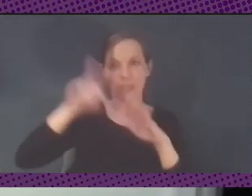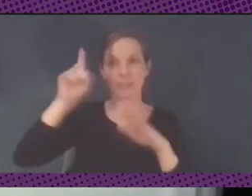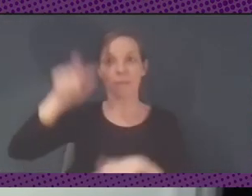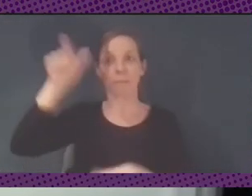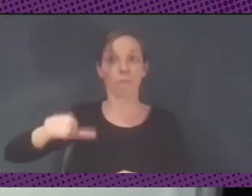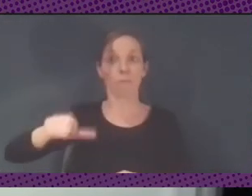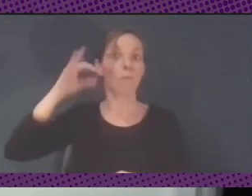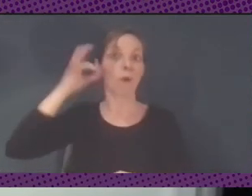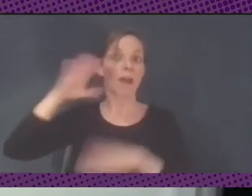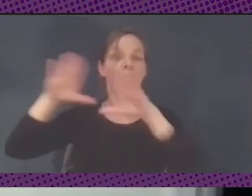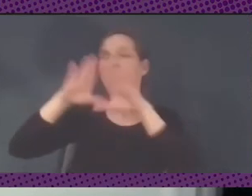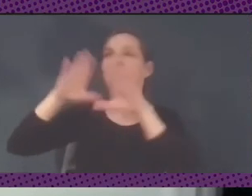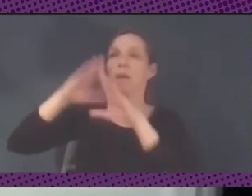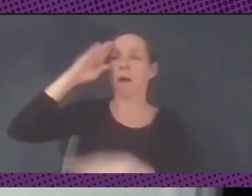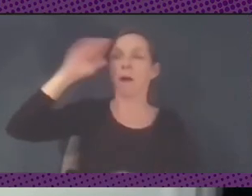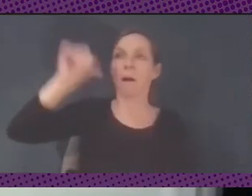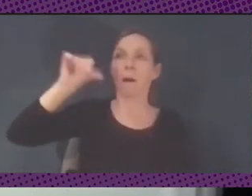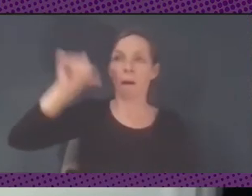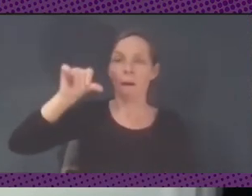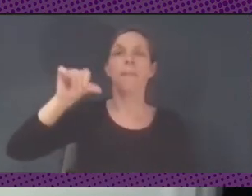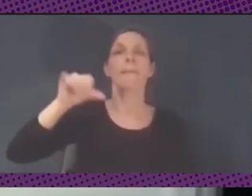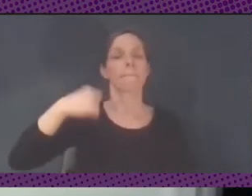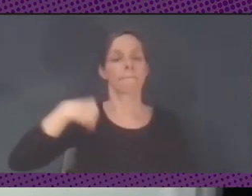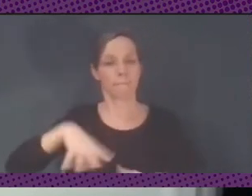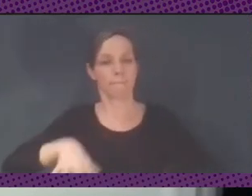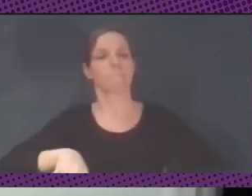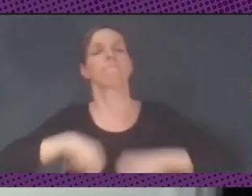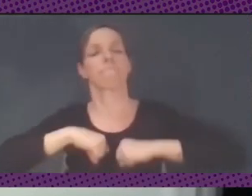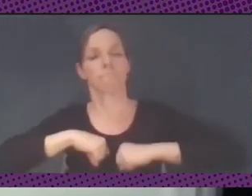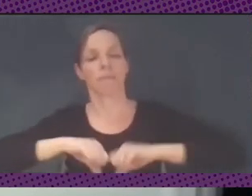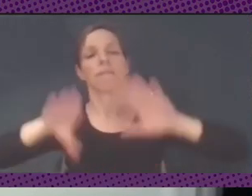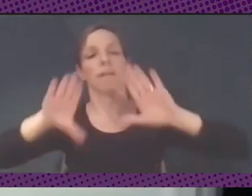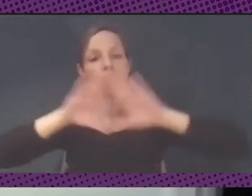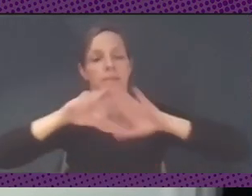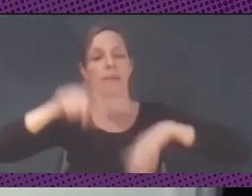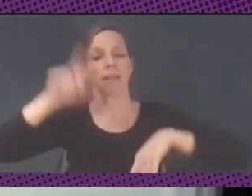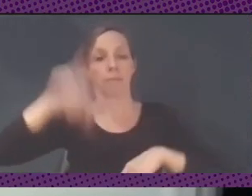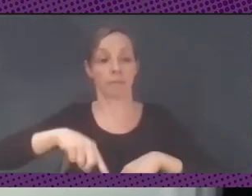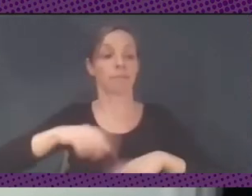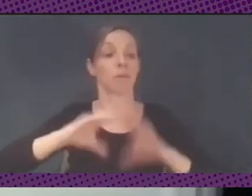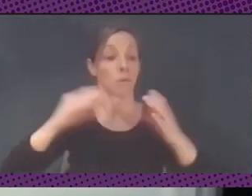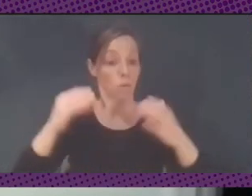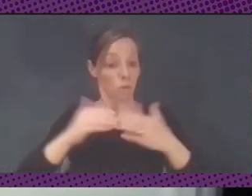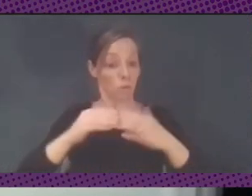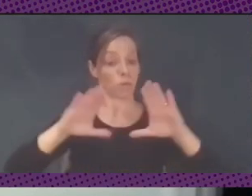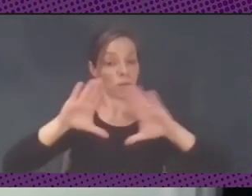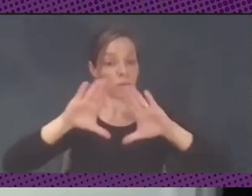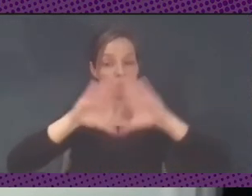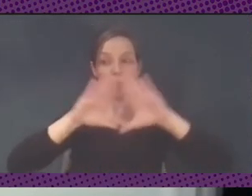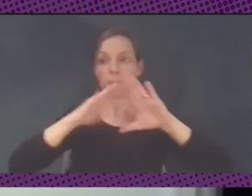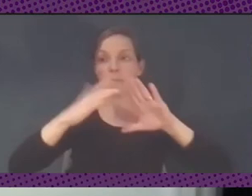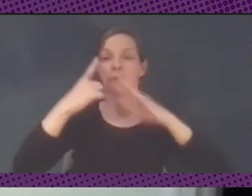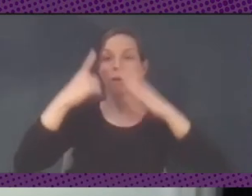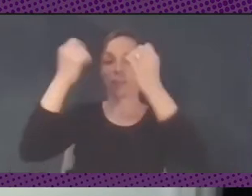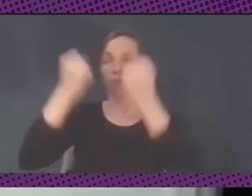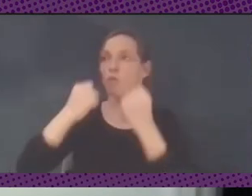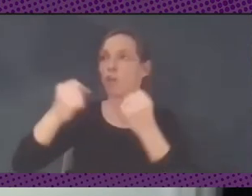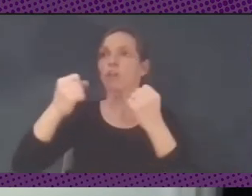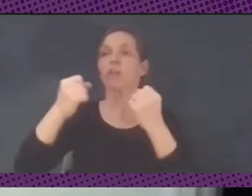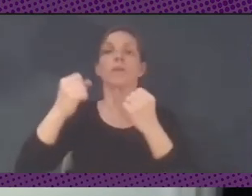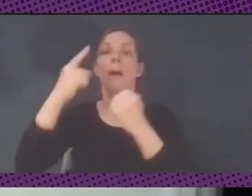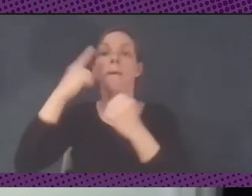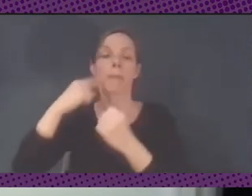that once a sort of mainstream institutions like the World Bank or the UN or the IMF, once they started